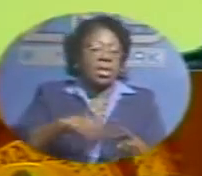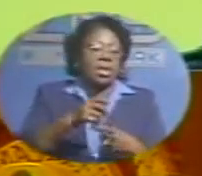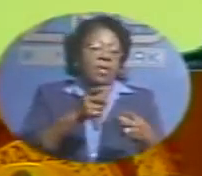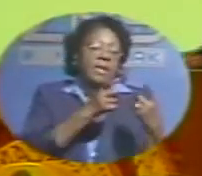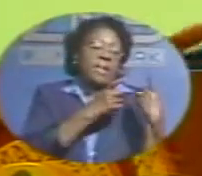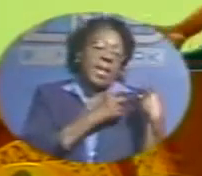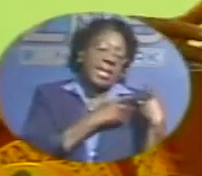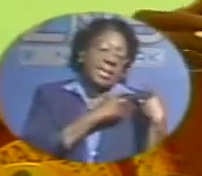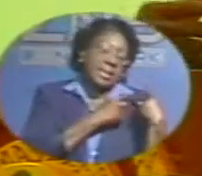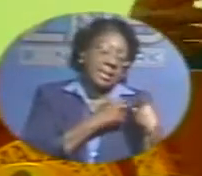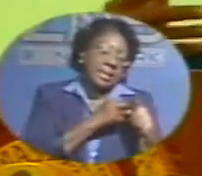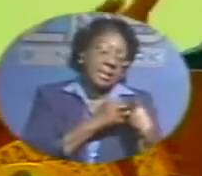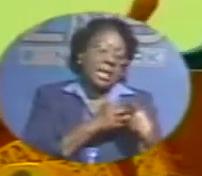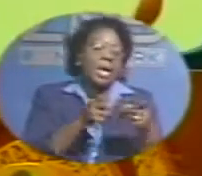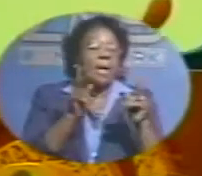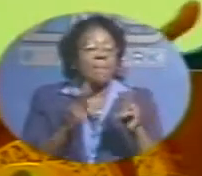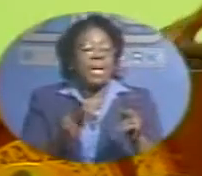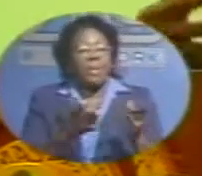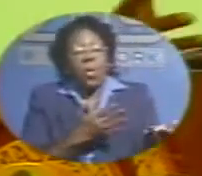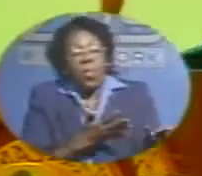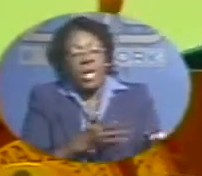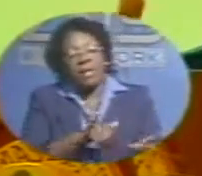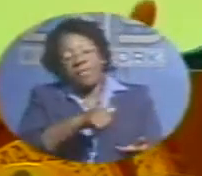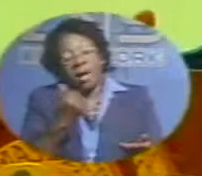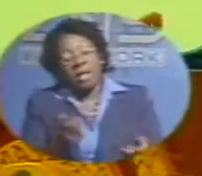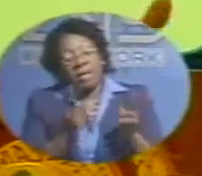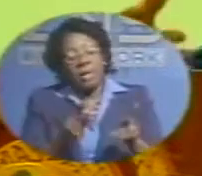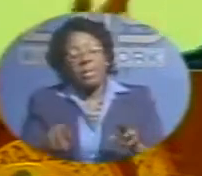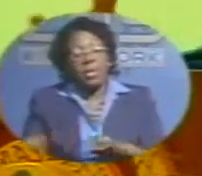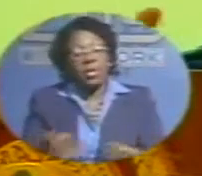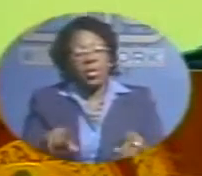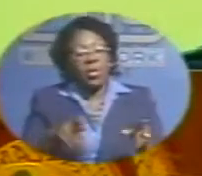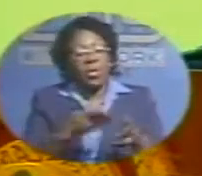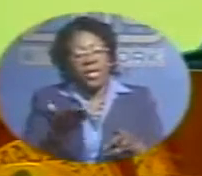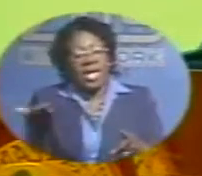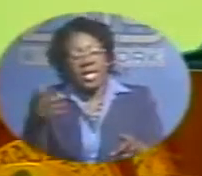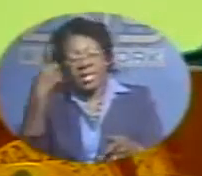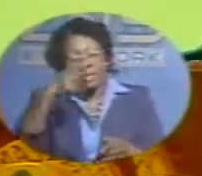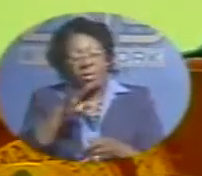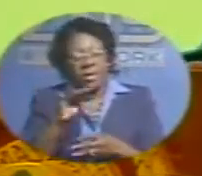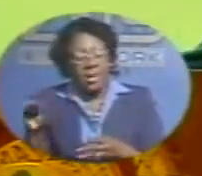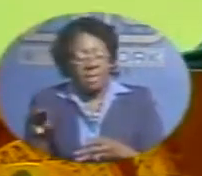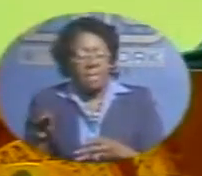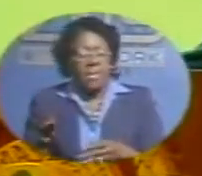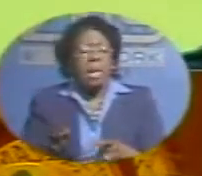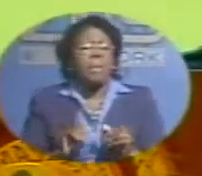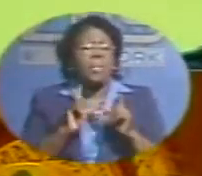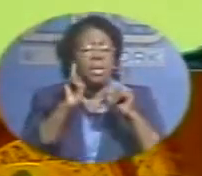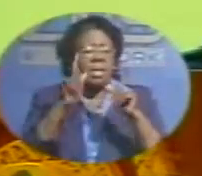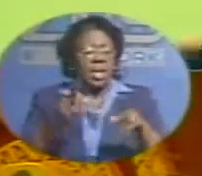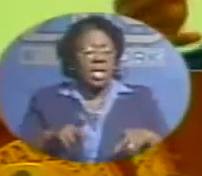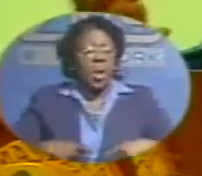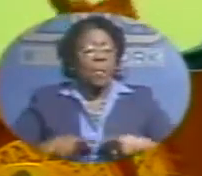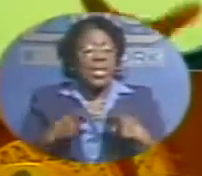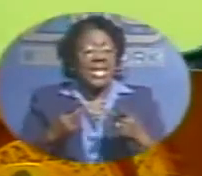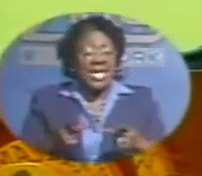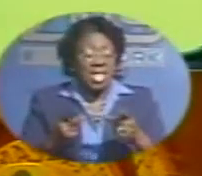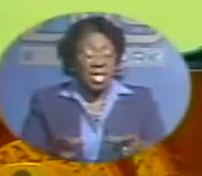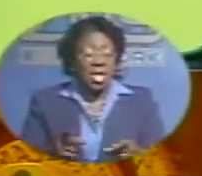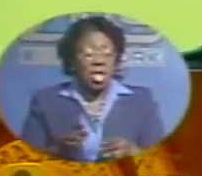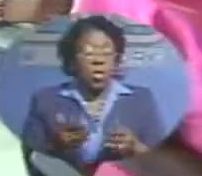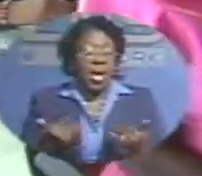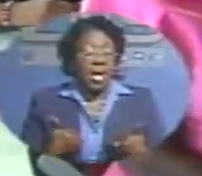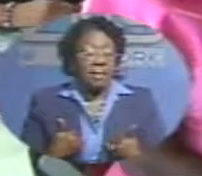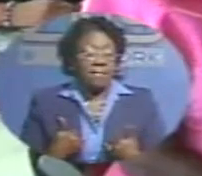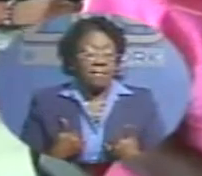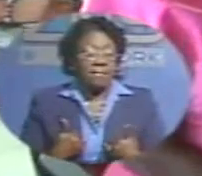You know, people waiting for other things, people to do things for them, to make a way for them. But look at the potential you all have. Look at what you have displayed